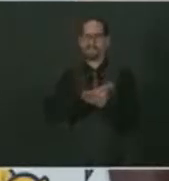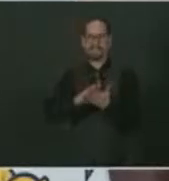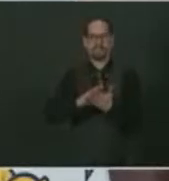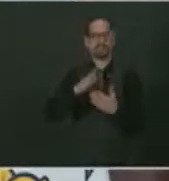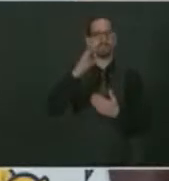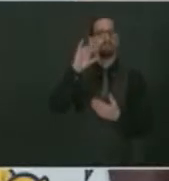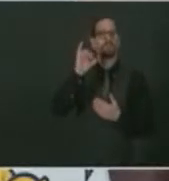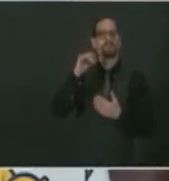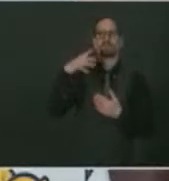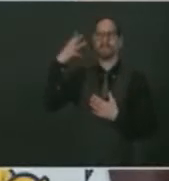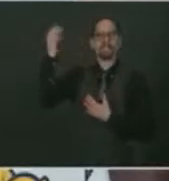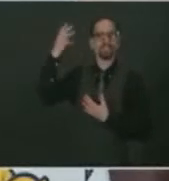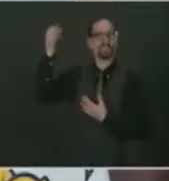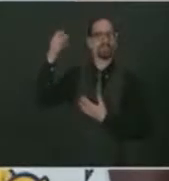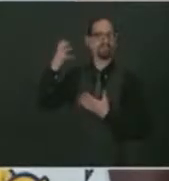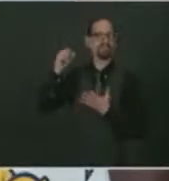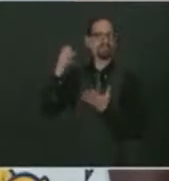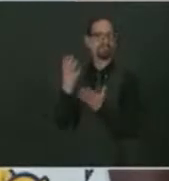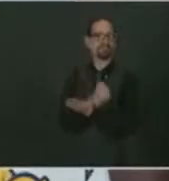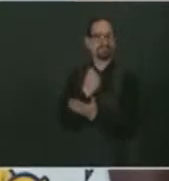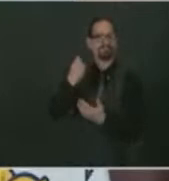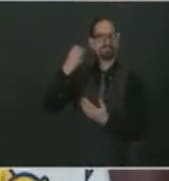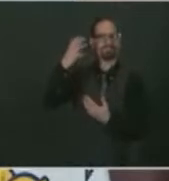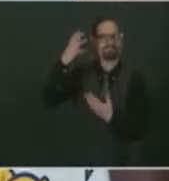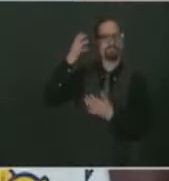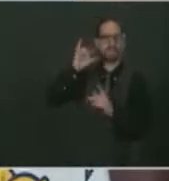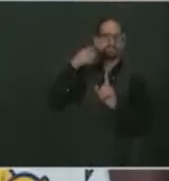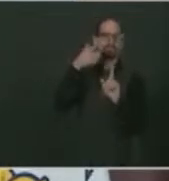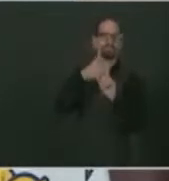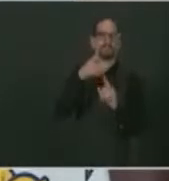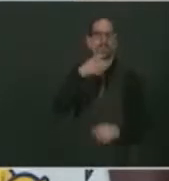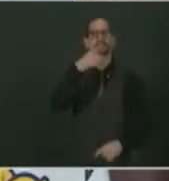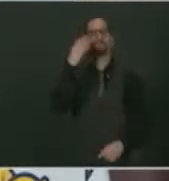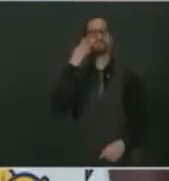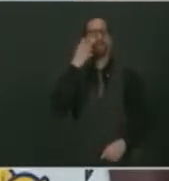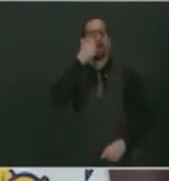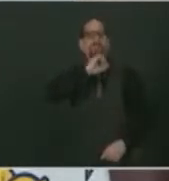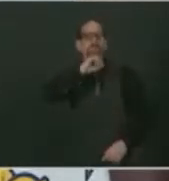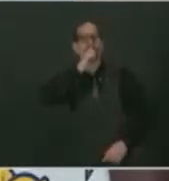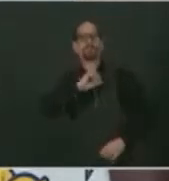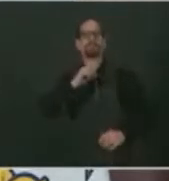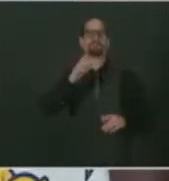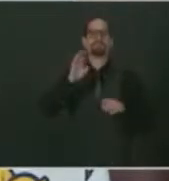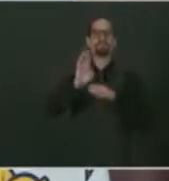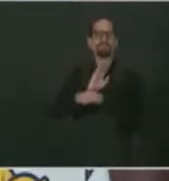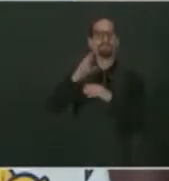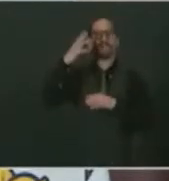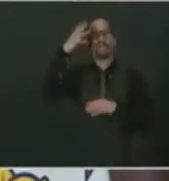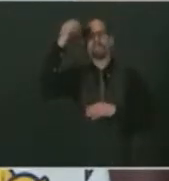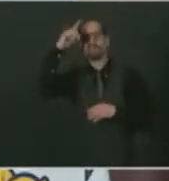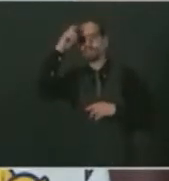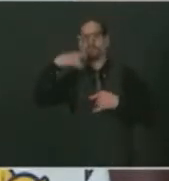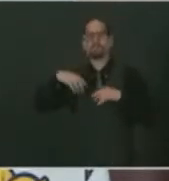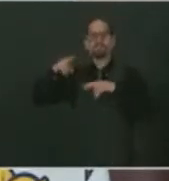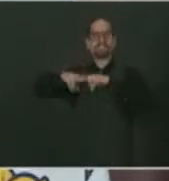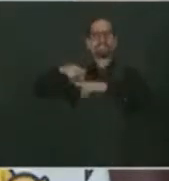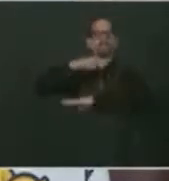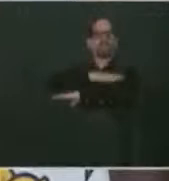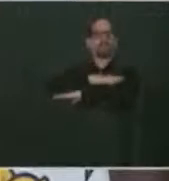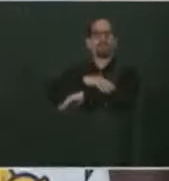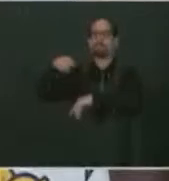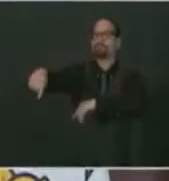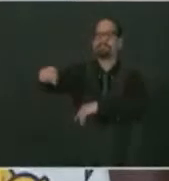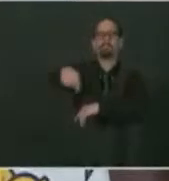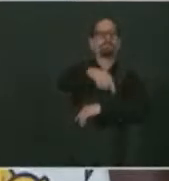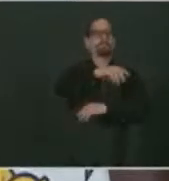shops and allows for other summer establishments to open and reopen. So we're grateful for this change.